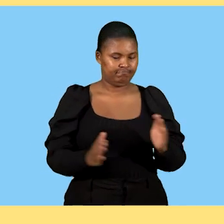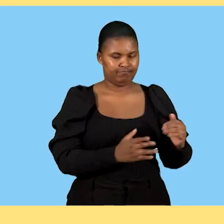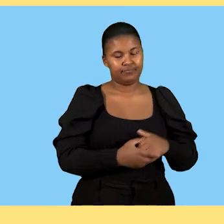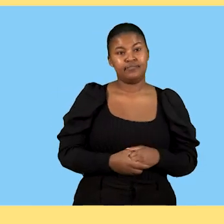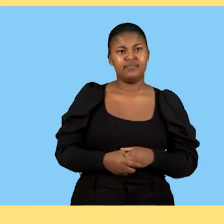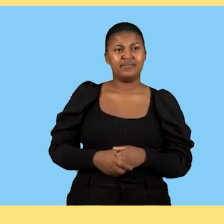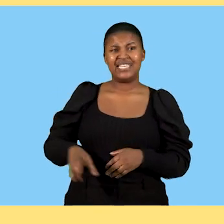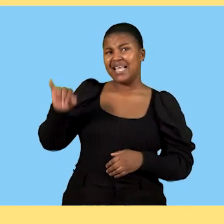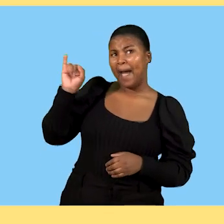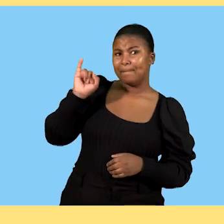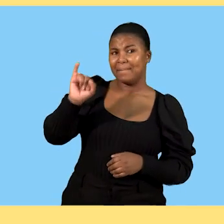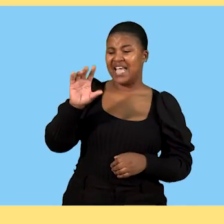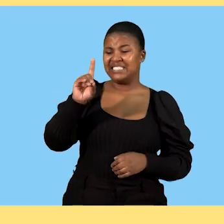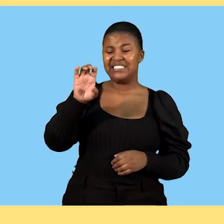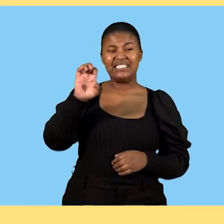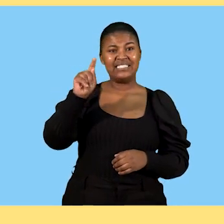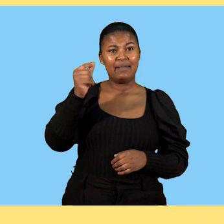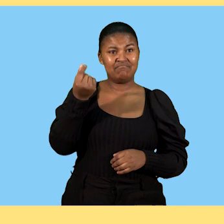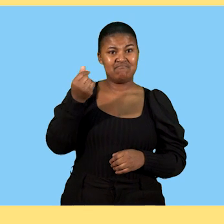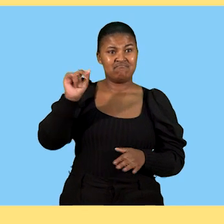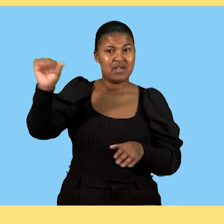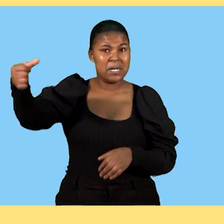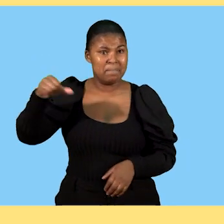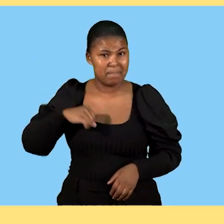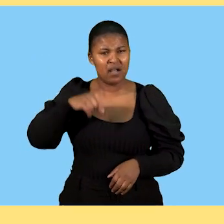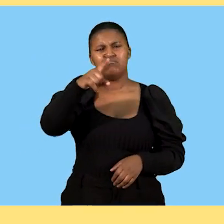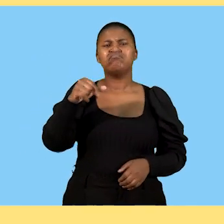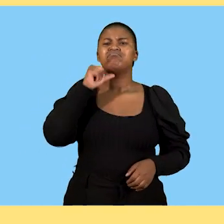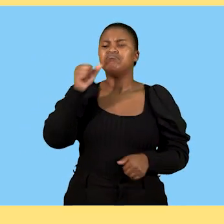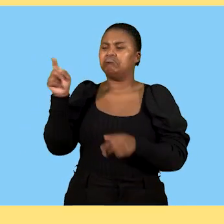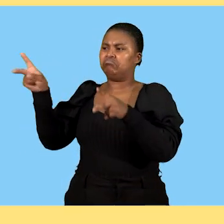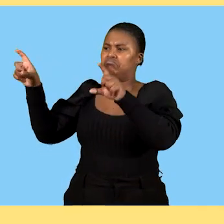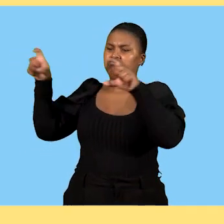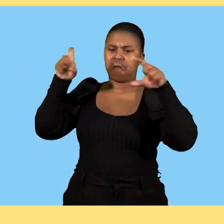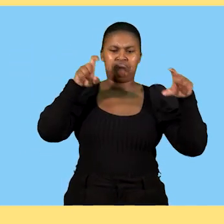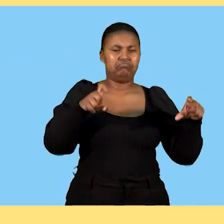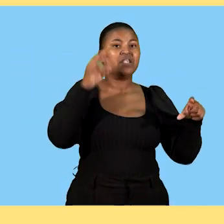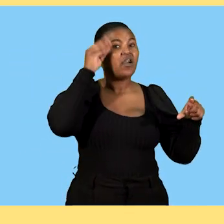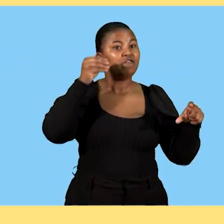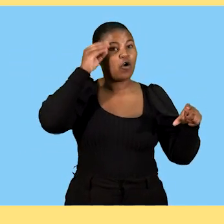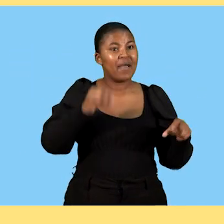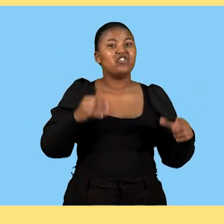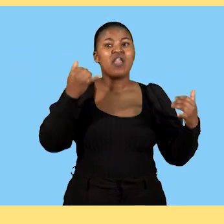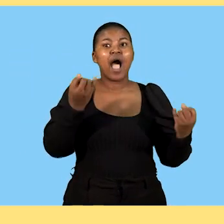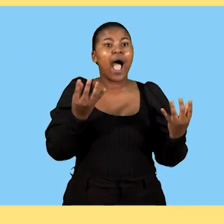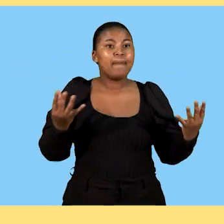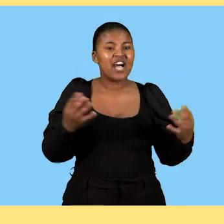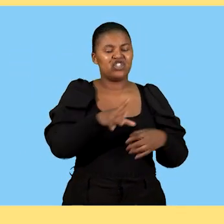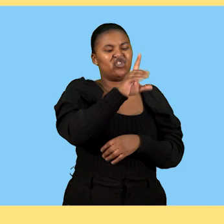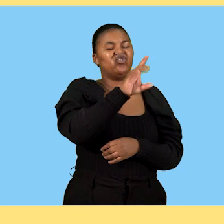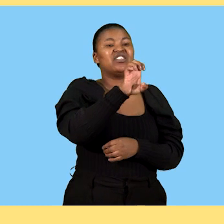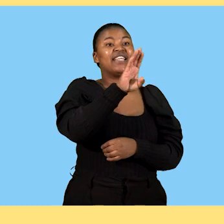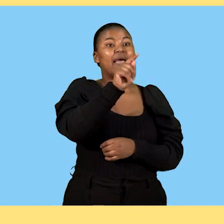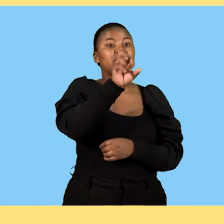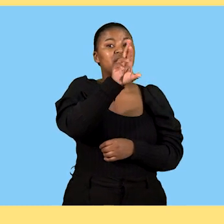Bad debts recovered. It says information extracted, and my debtors control is 220,000. I have